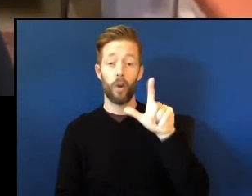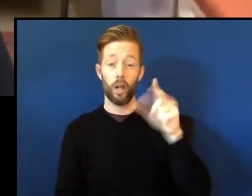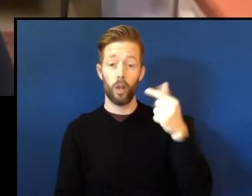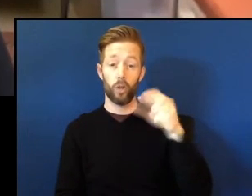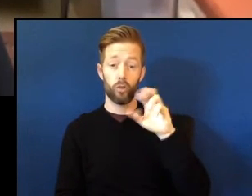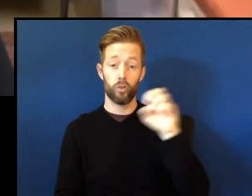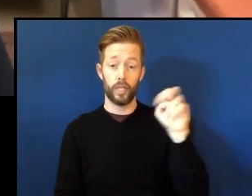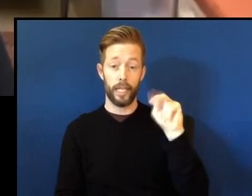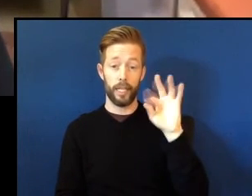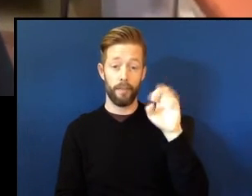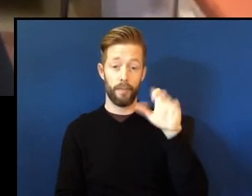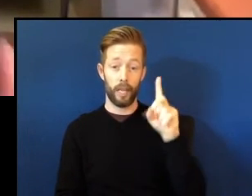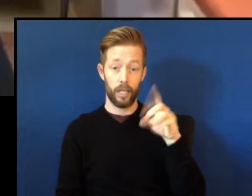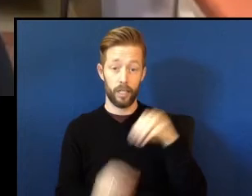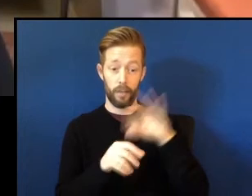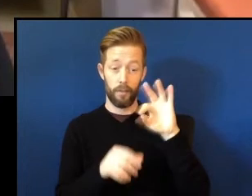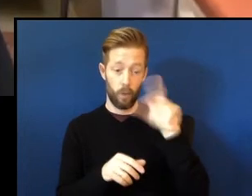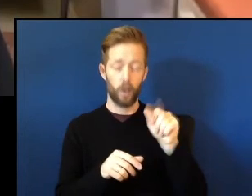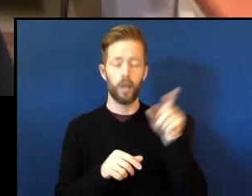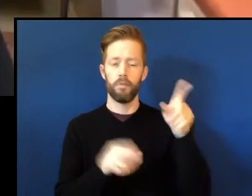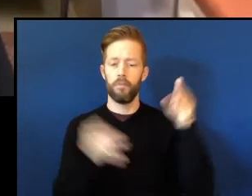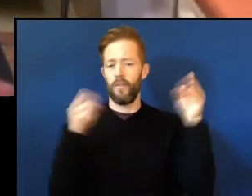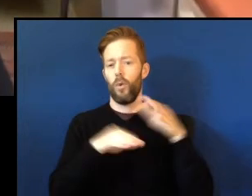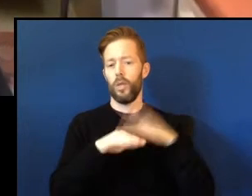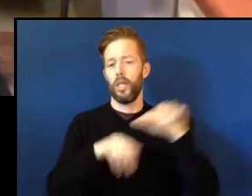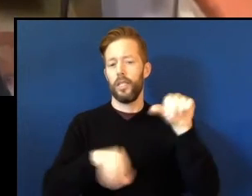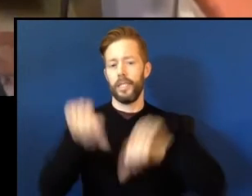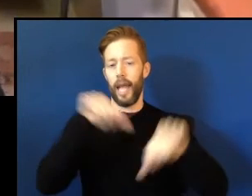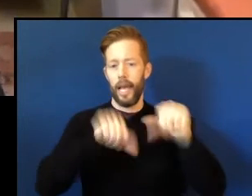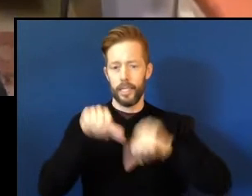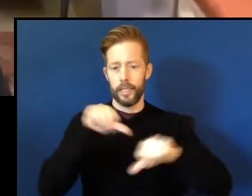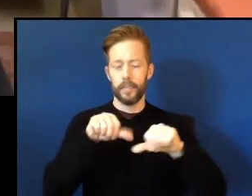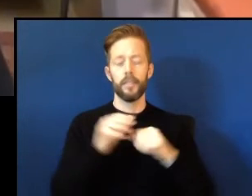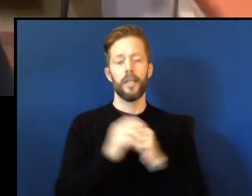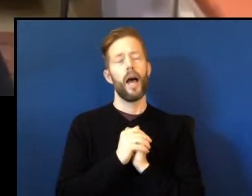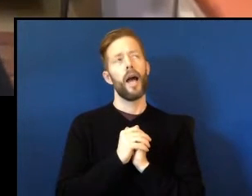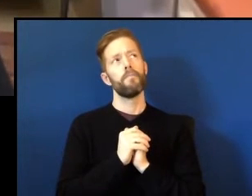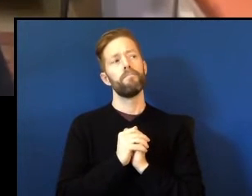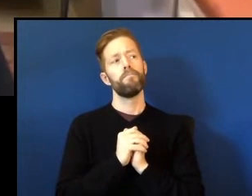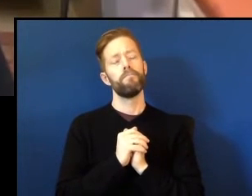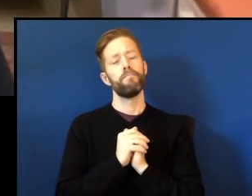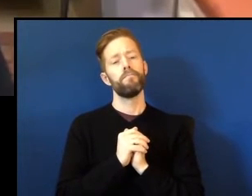group down in Florida, and they're focused on science.